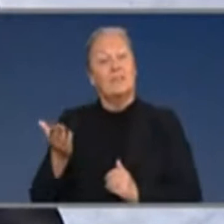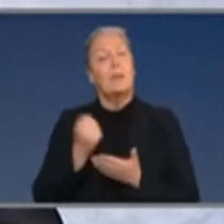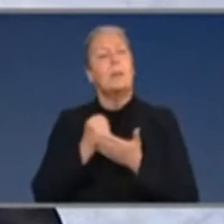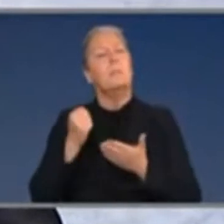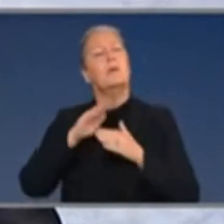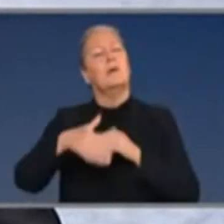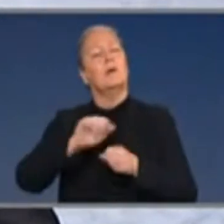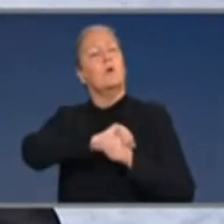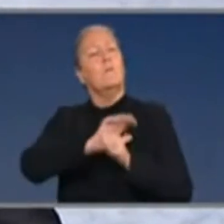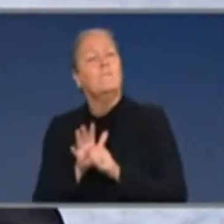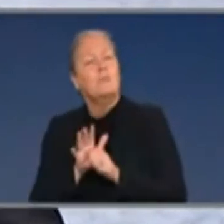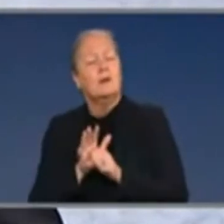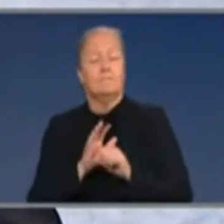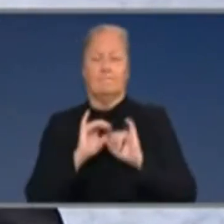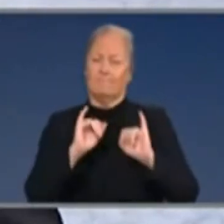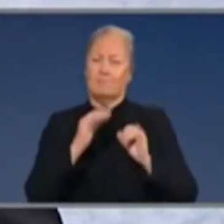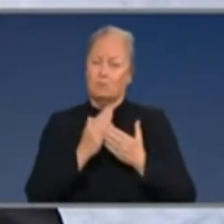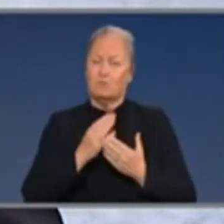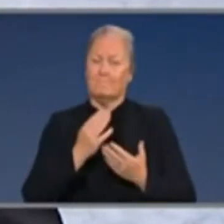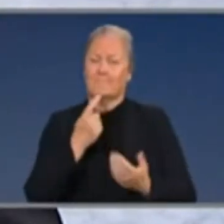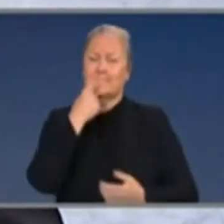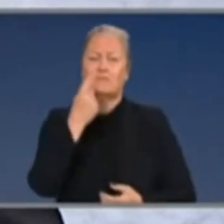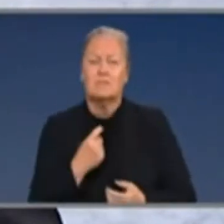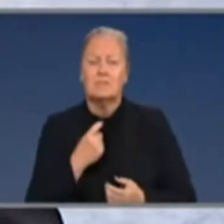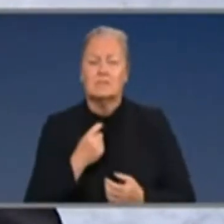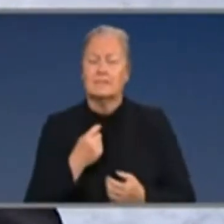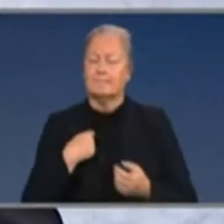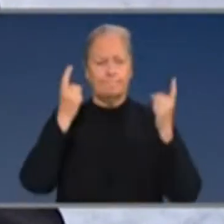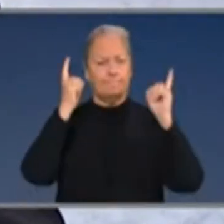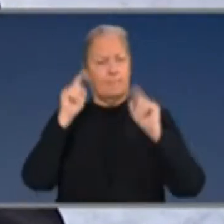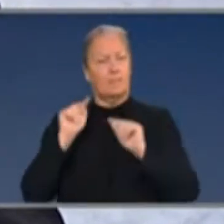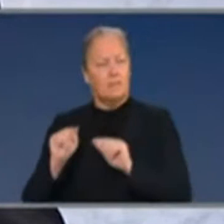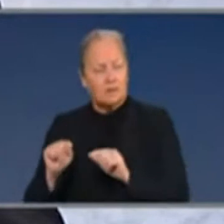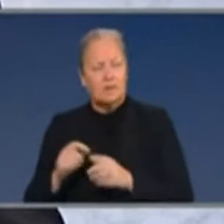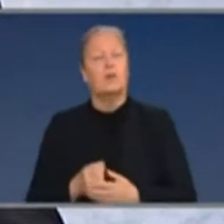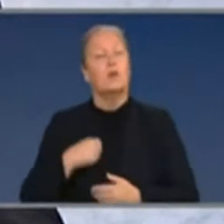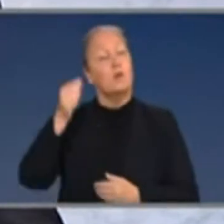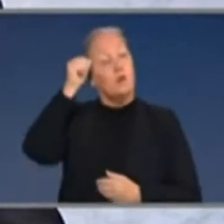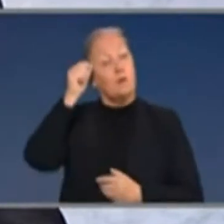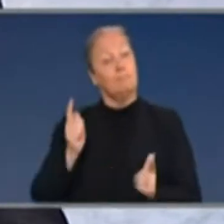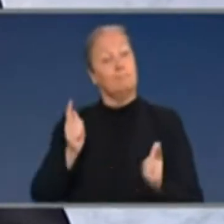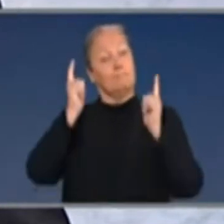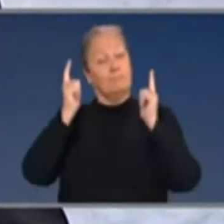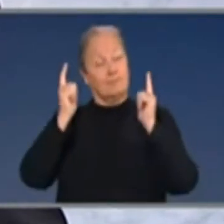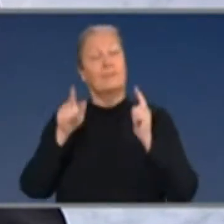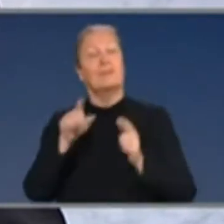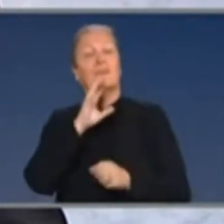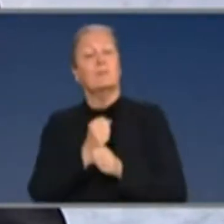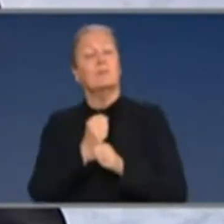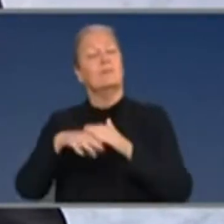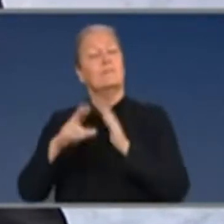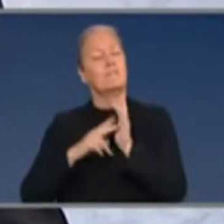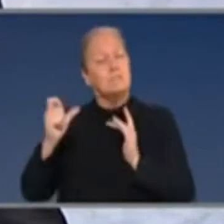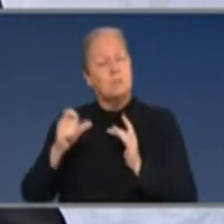concerning, and I share the Premier's concern about those. I also support the actions that he's taken on the advice that I've received also